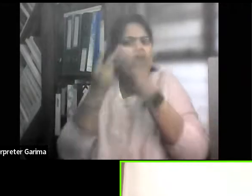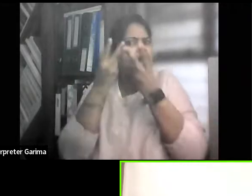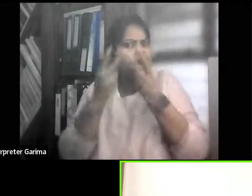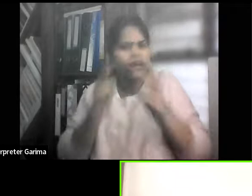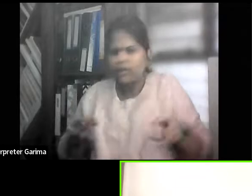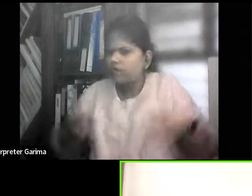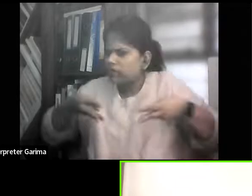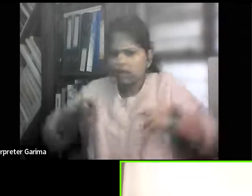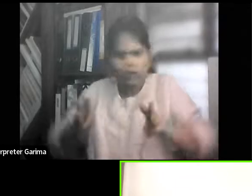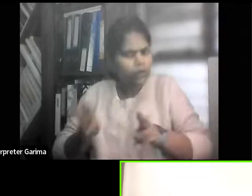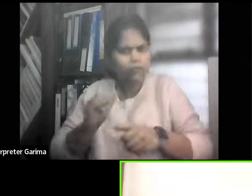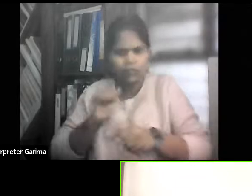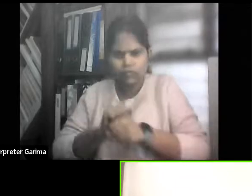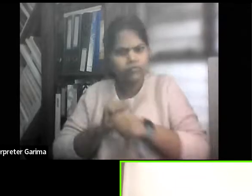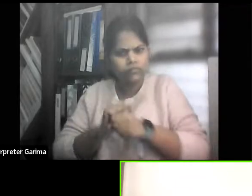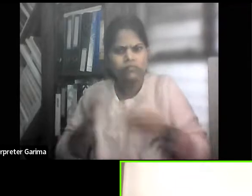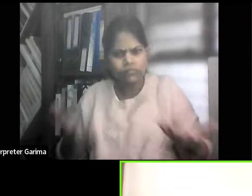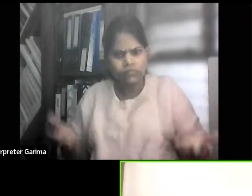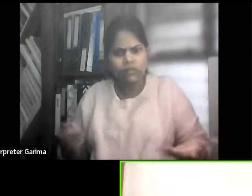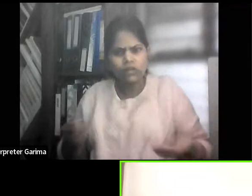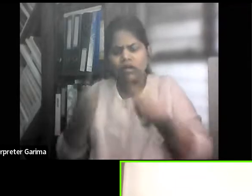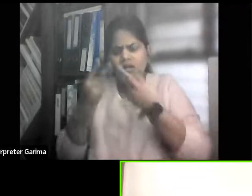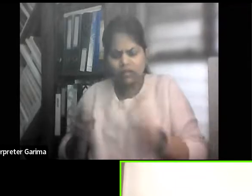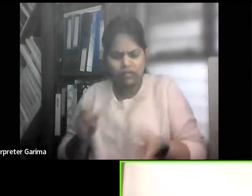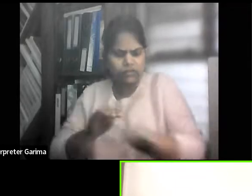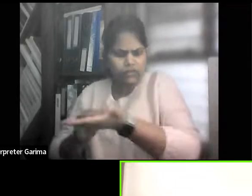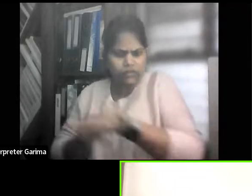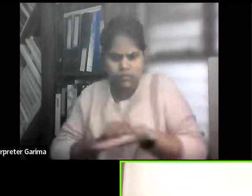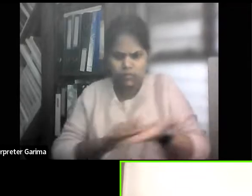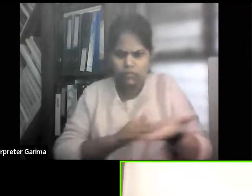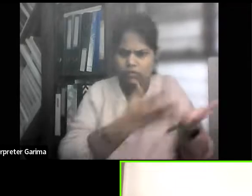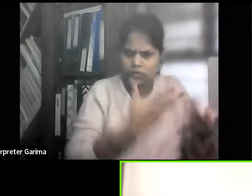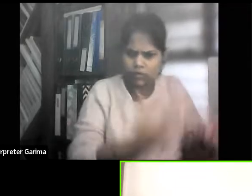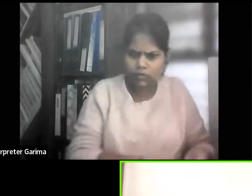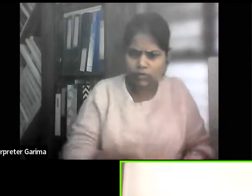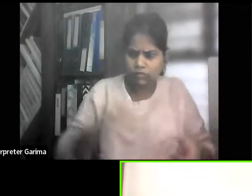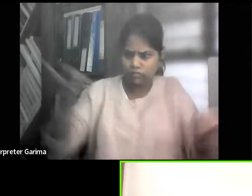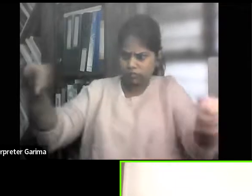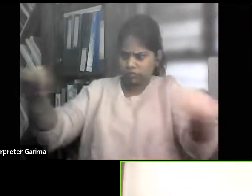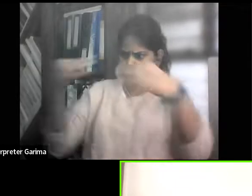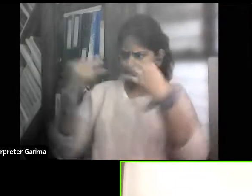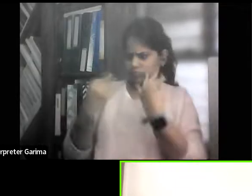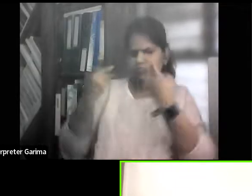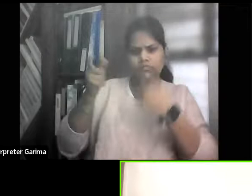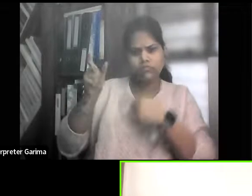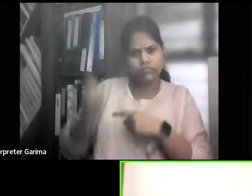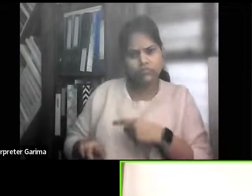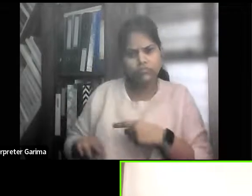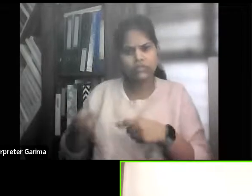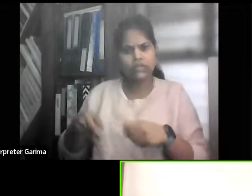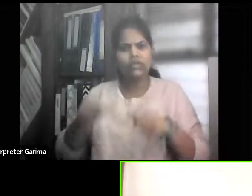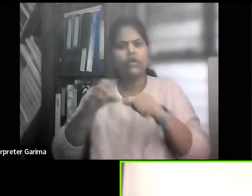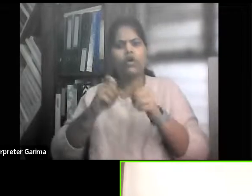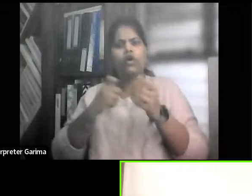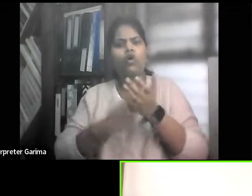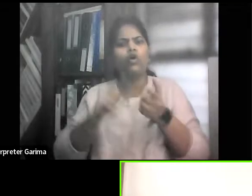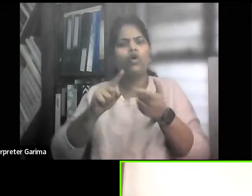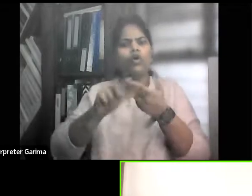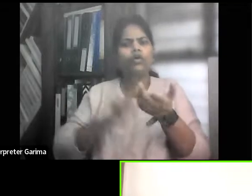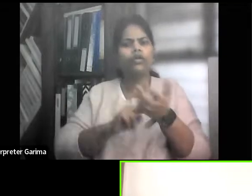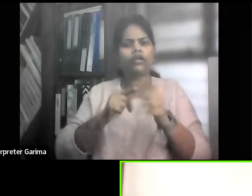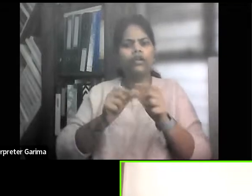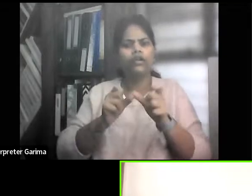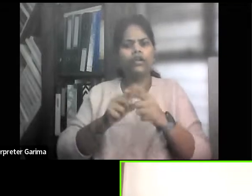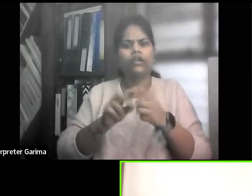engagement vis-a-vis the space of performance and the audience. In order to ensure that this orientation is not disturbed, Nagaraj first walks the